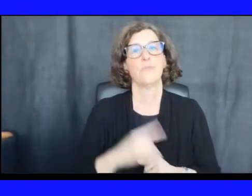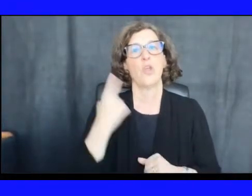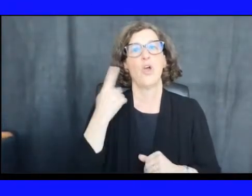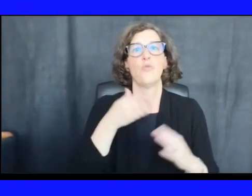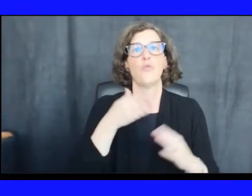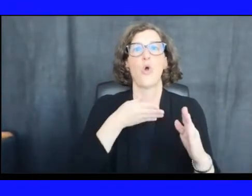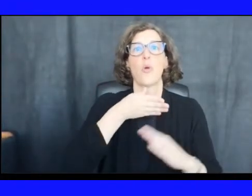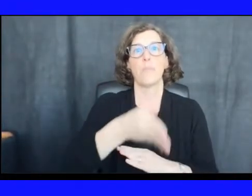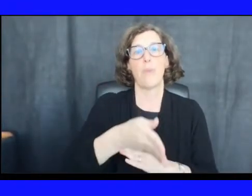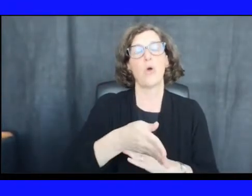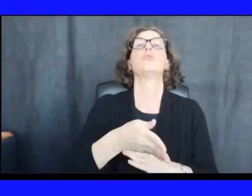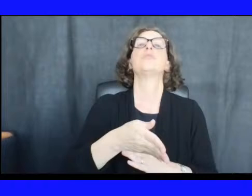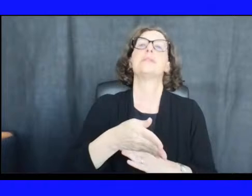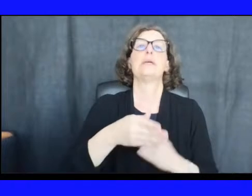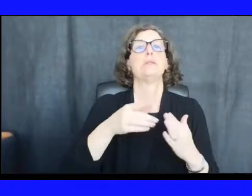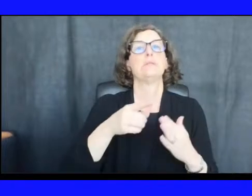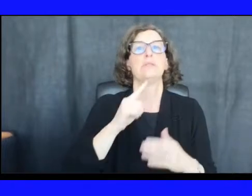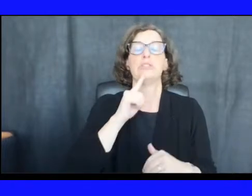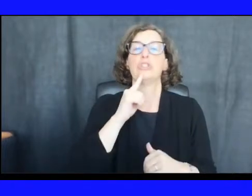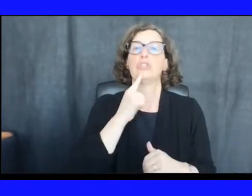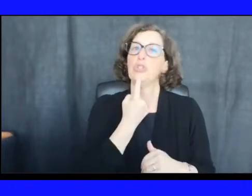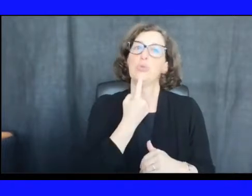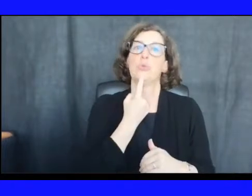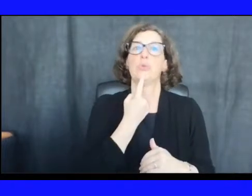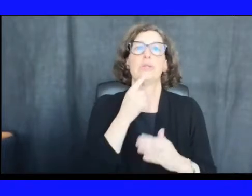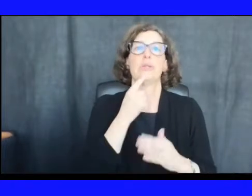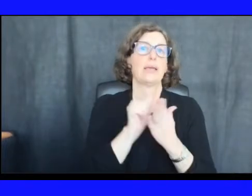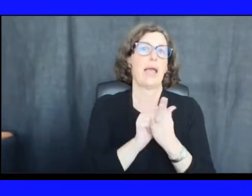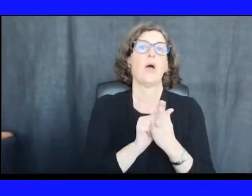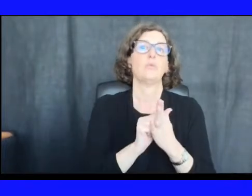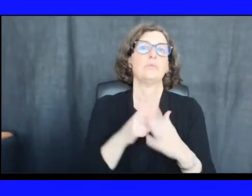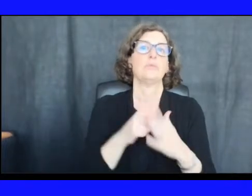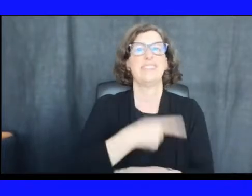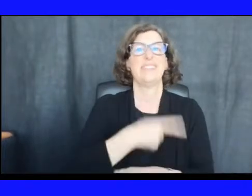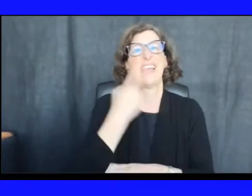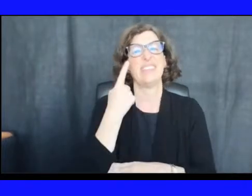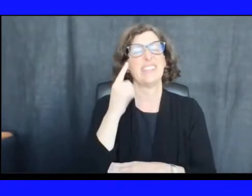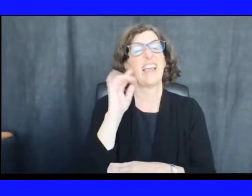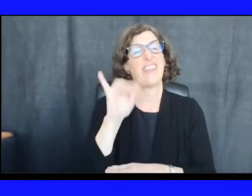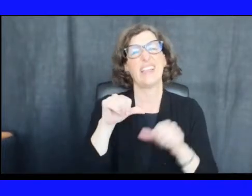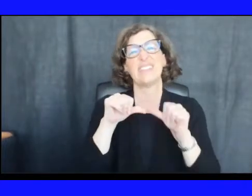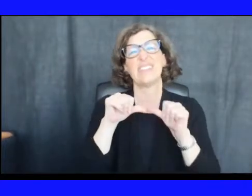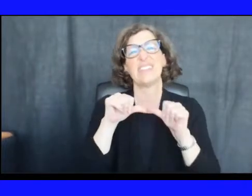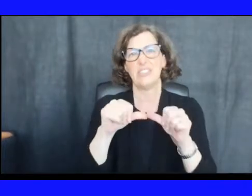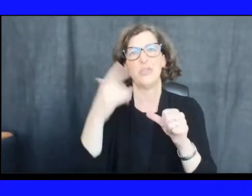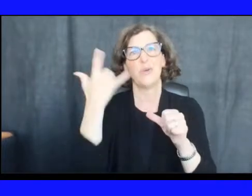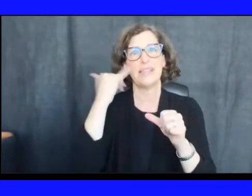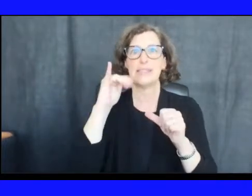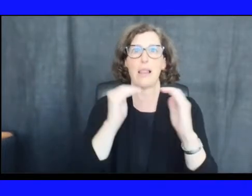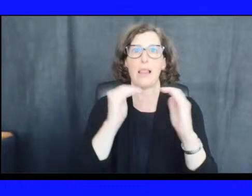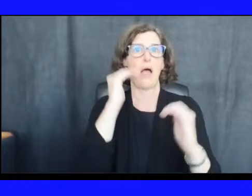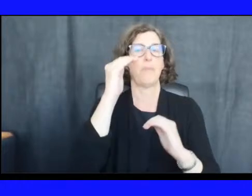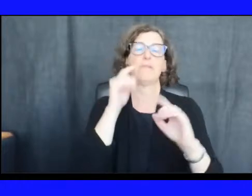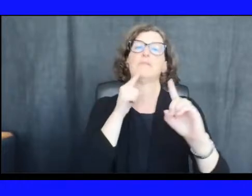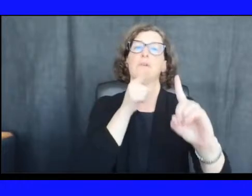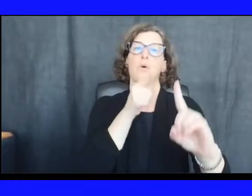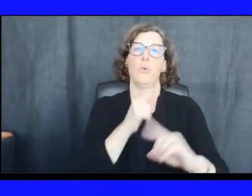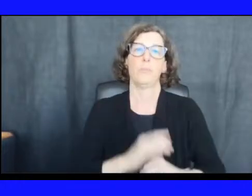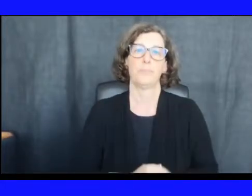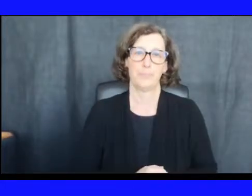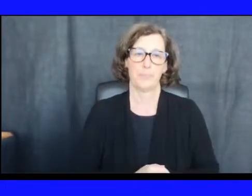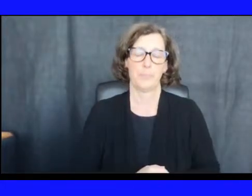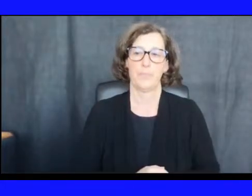Sure, thanks, Matt. So our total H3 wellness encounters, I would say this is consistent, 641